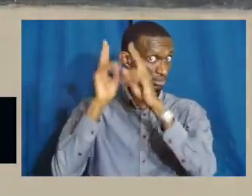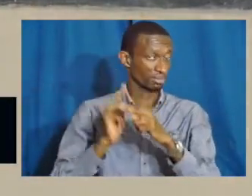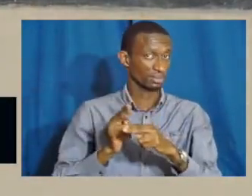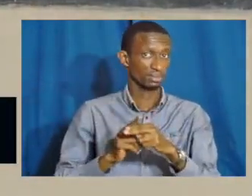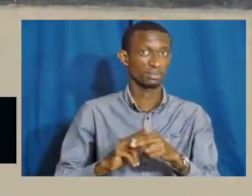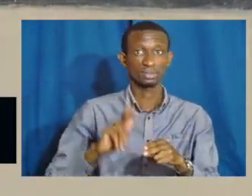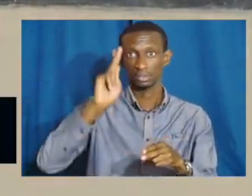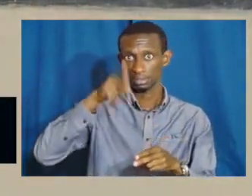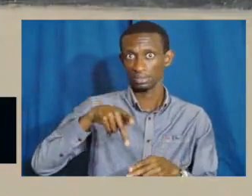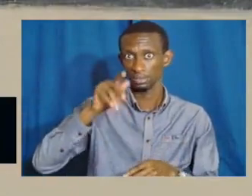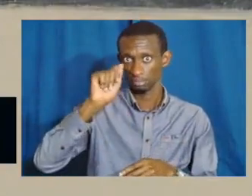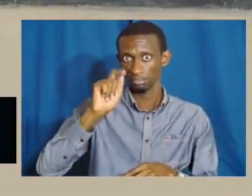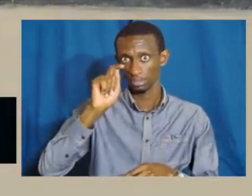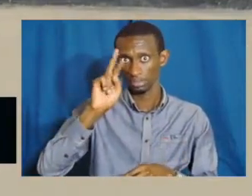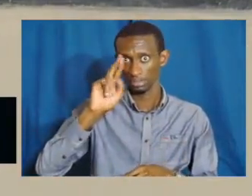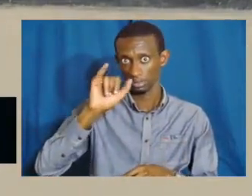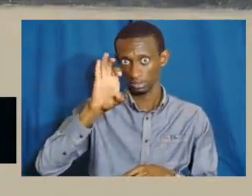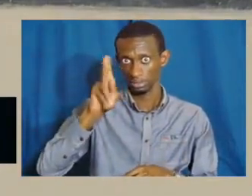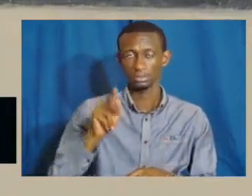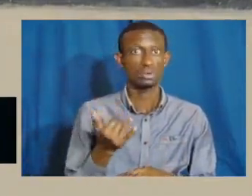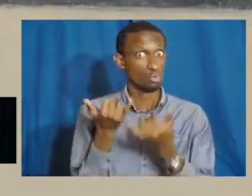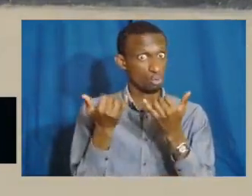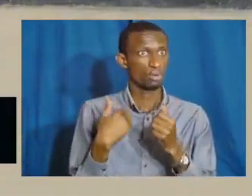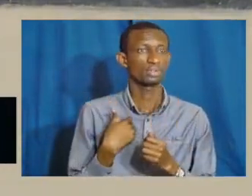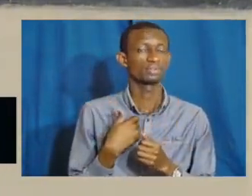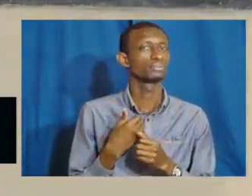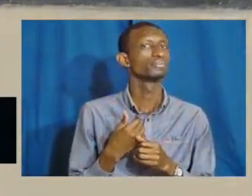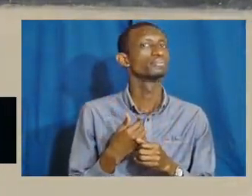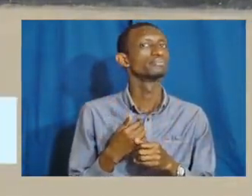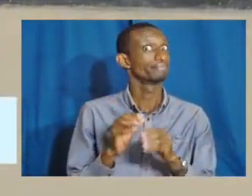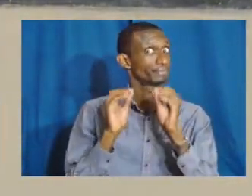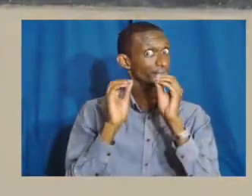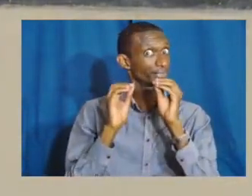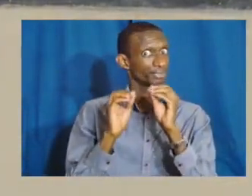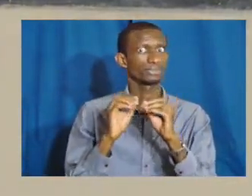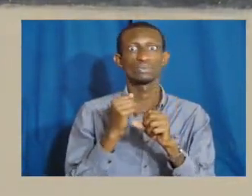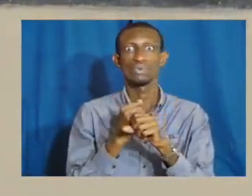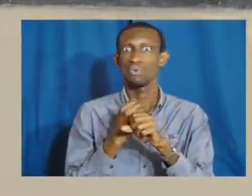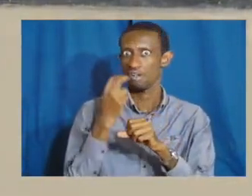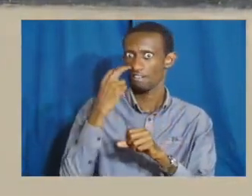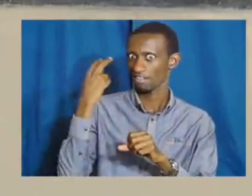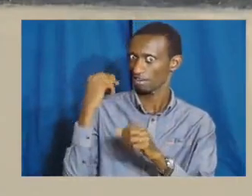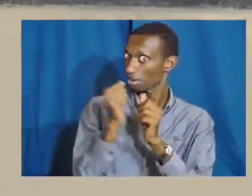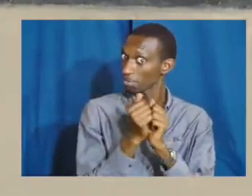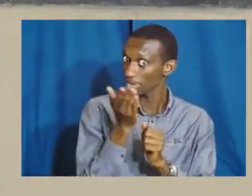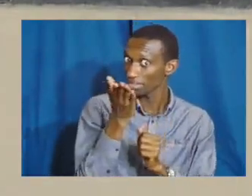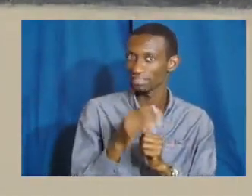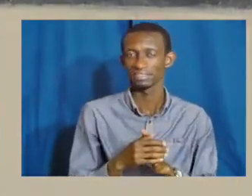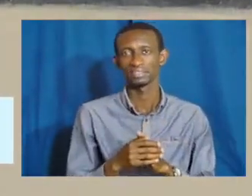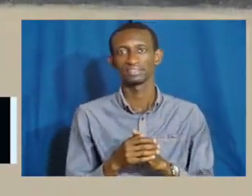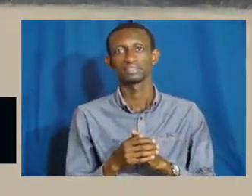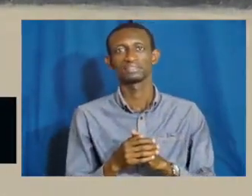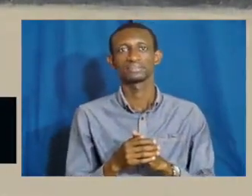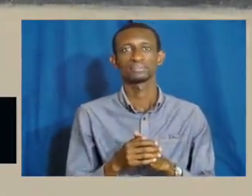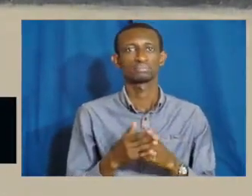this time I'll be taking you through, or I'll be revising with you, for those